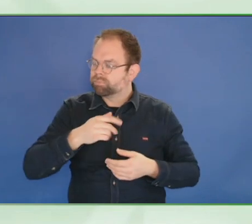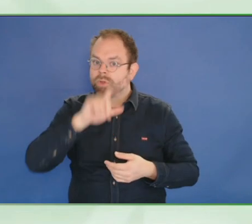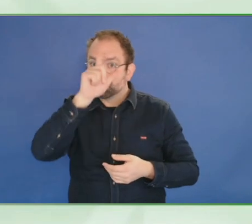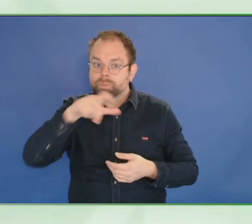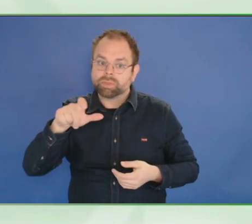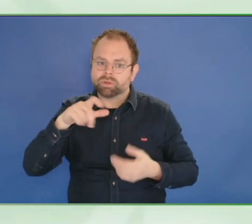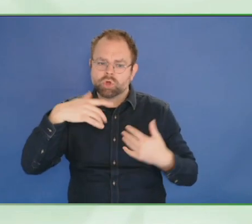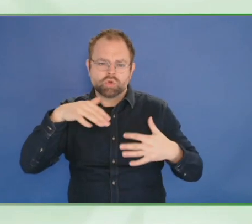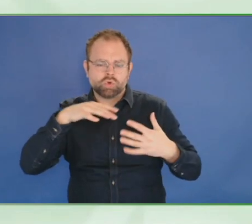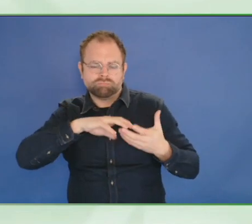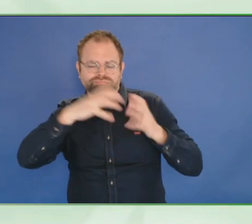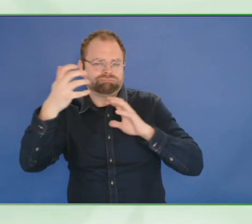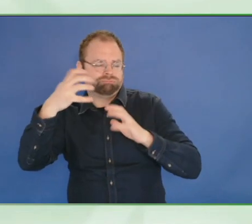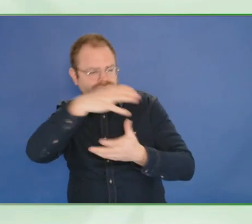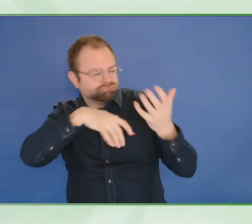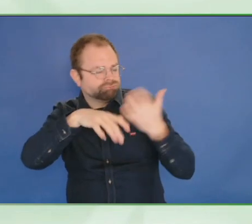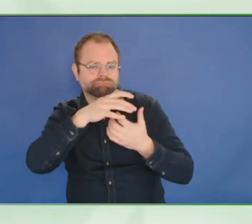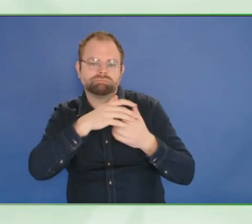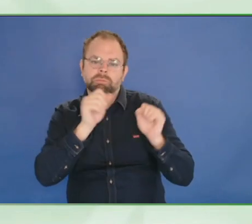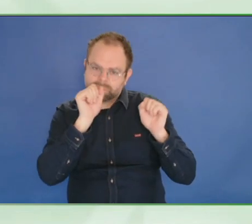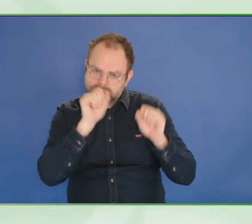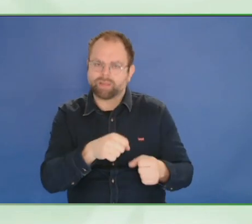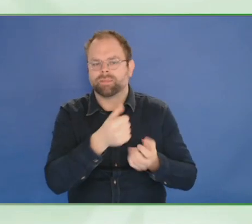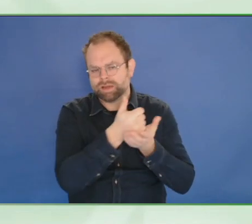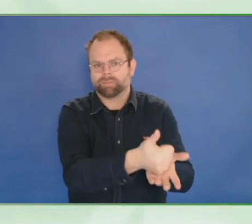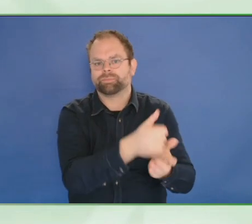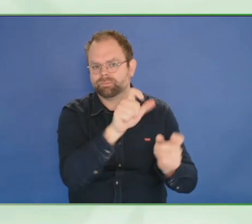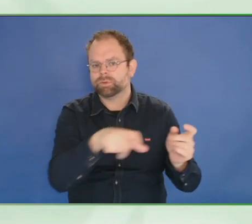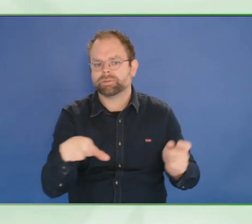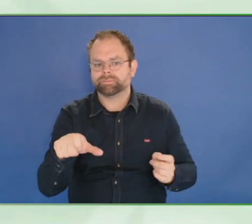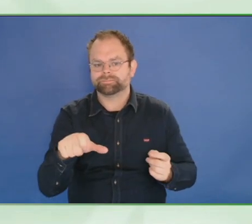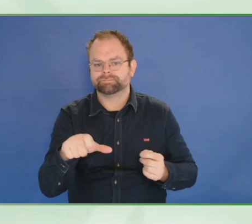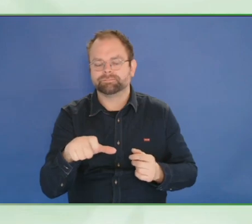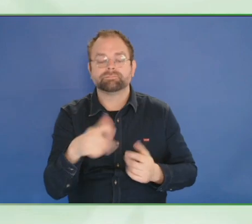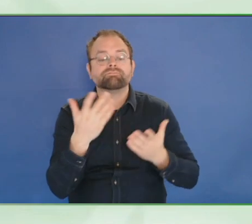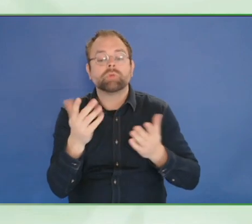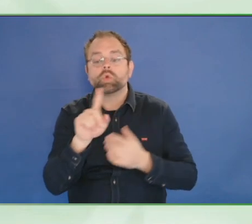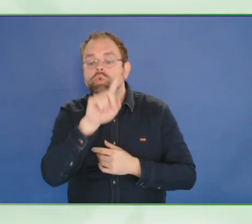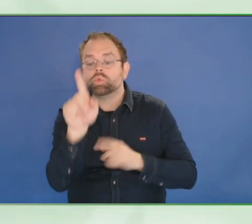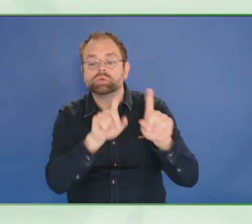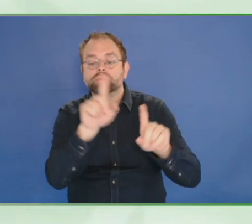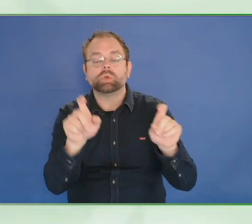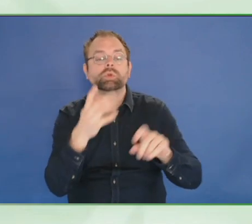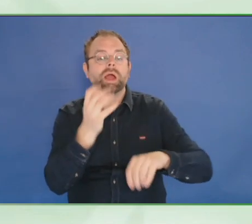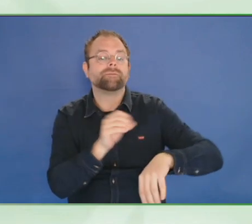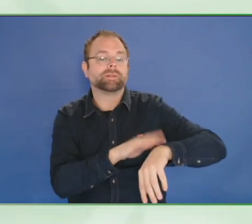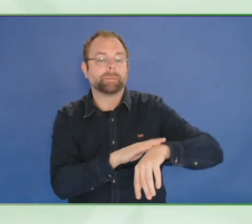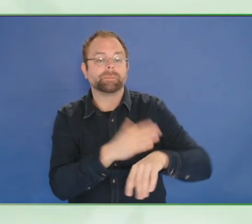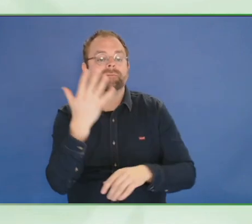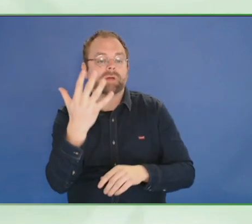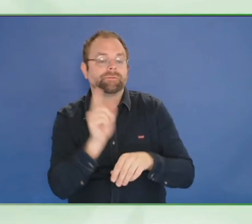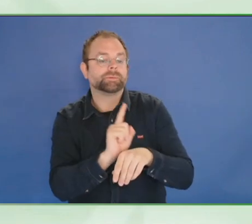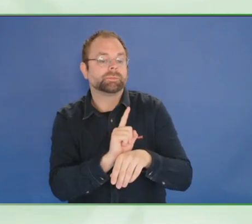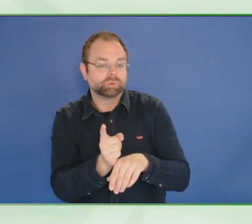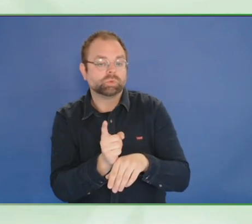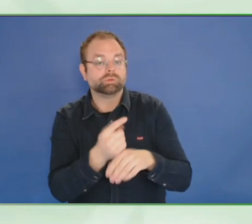minutes for questions, so I will open it up to the audience,